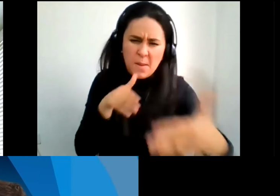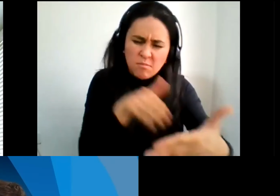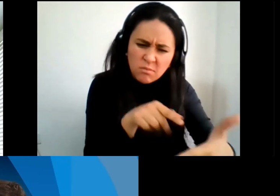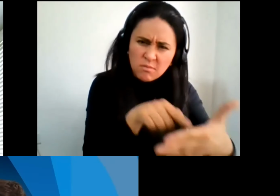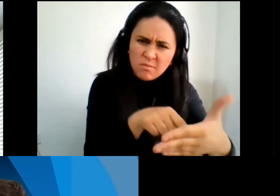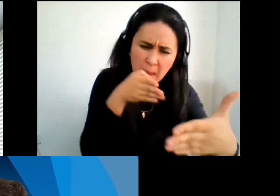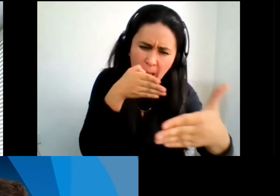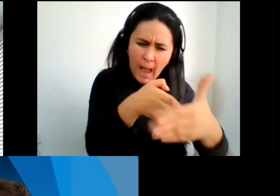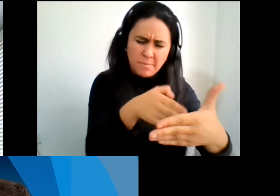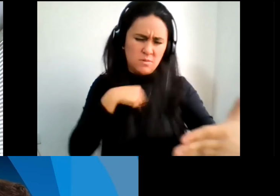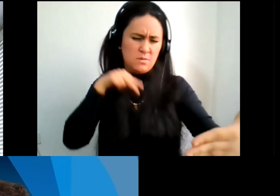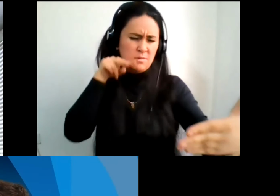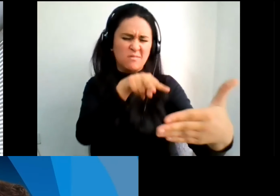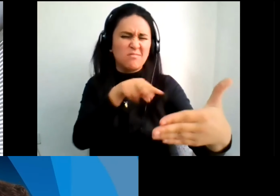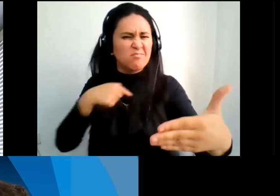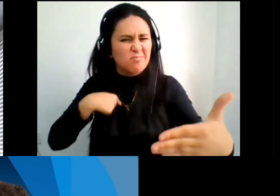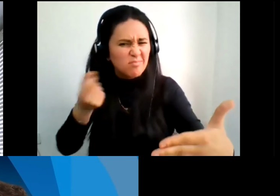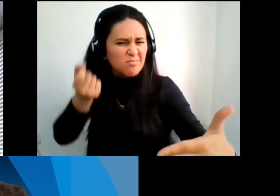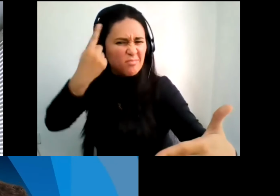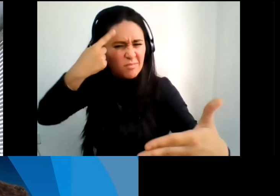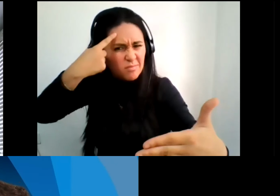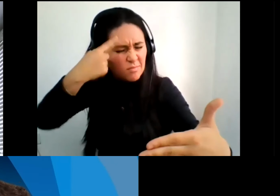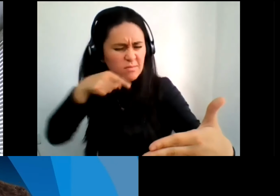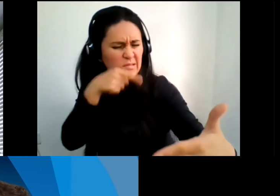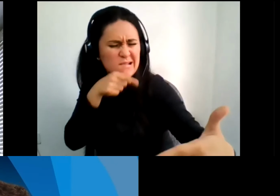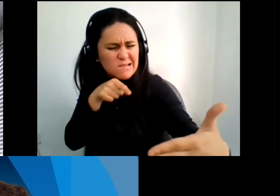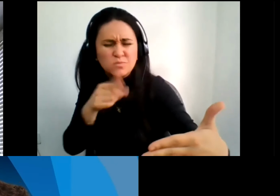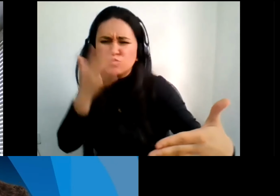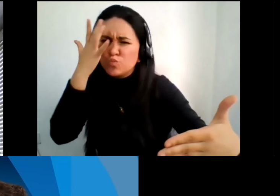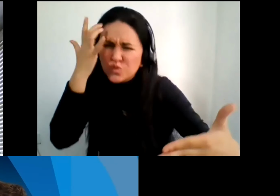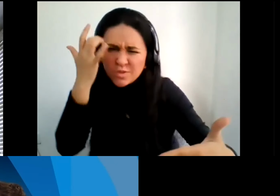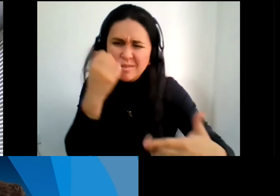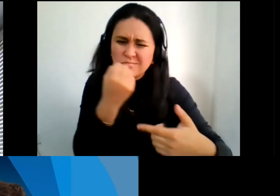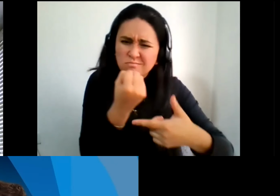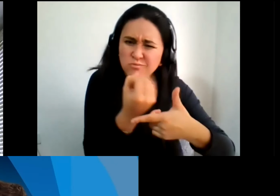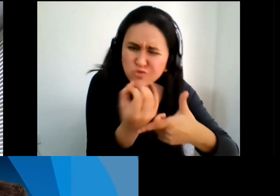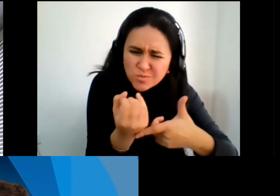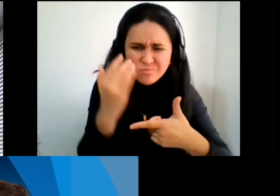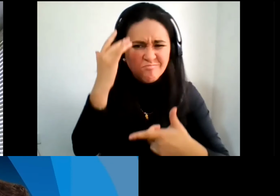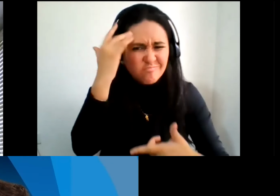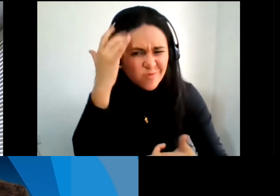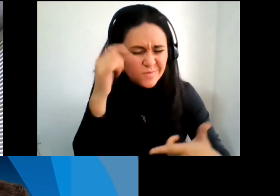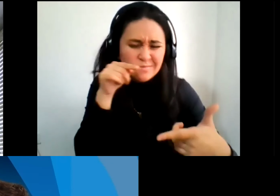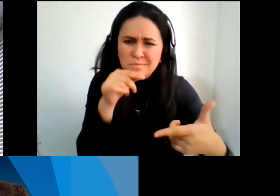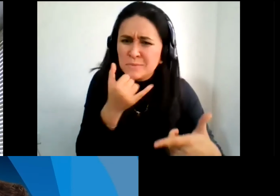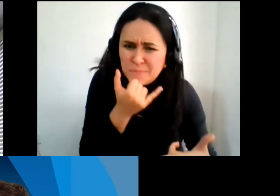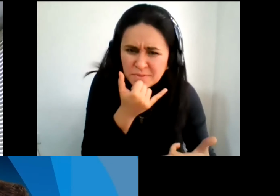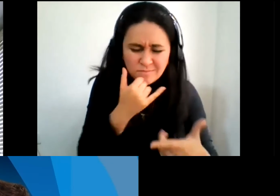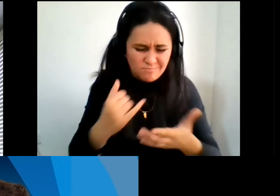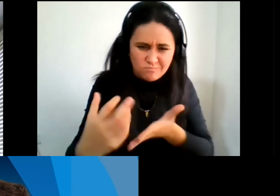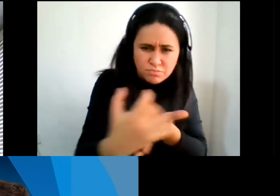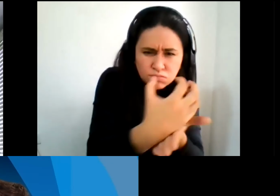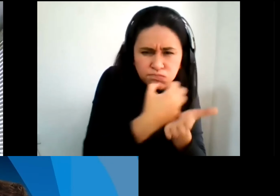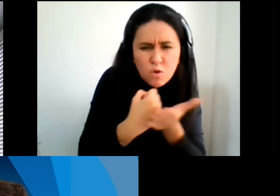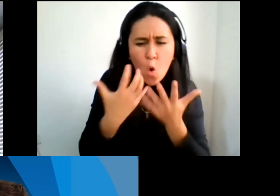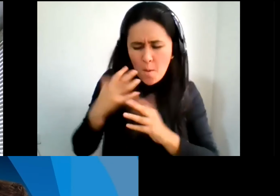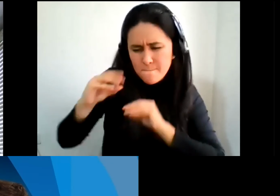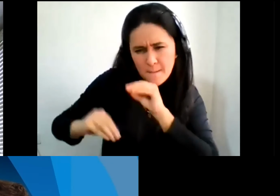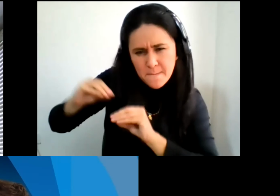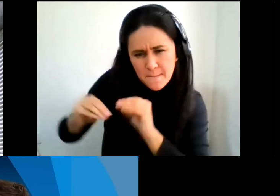what do these actual barriers manifest when we interpret these indicators? And how do we translate that information into